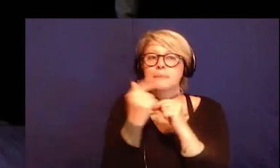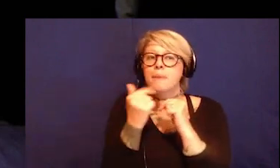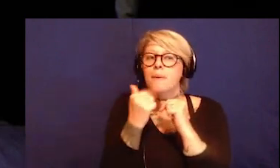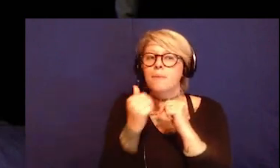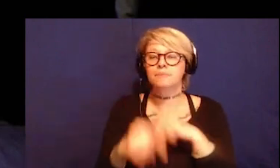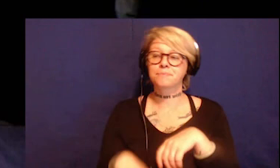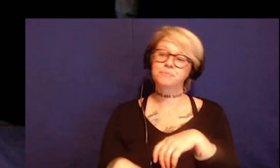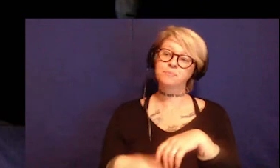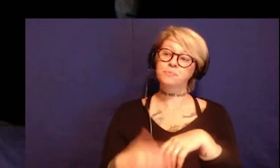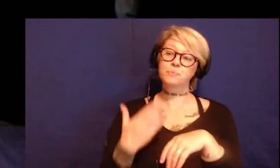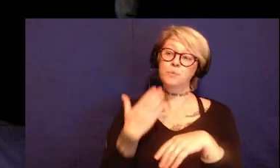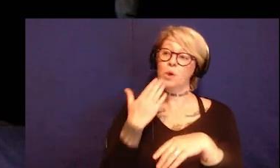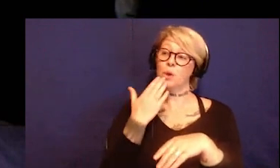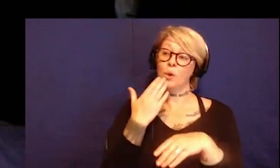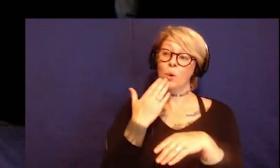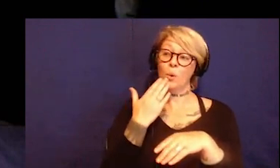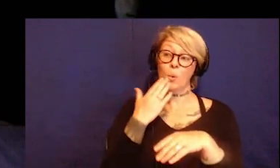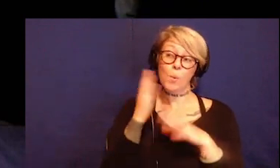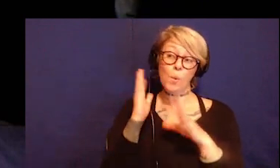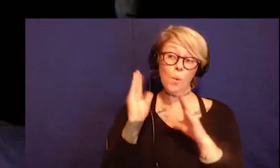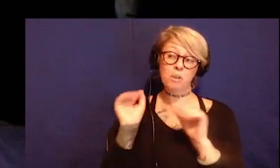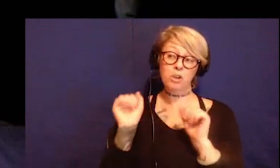thinking shepherd's pie tomorrow. What do you think?